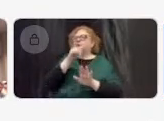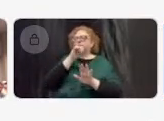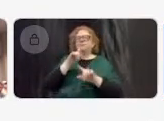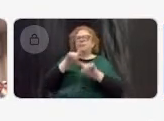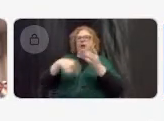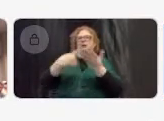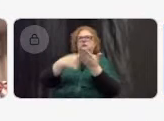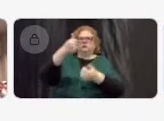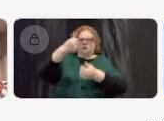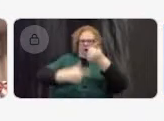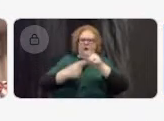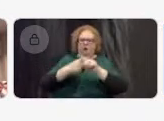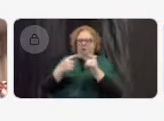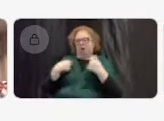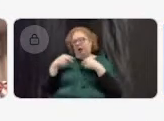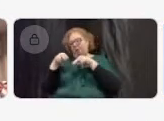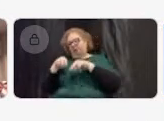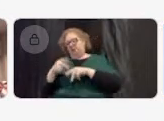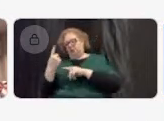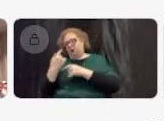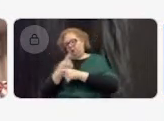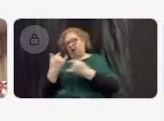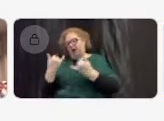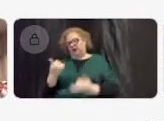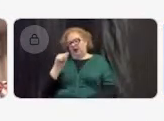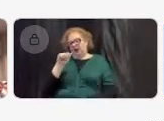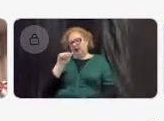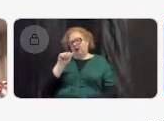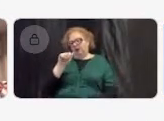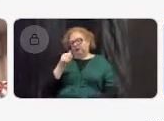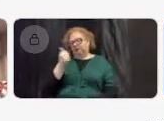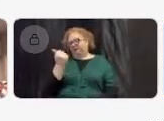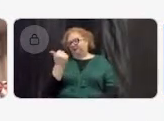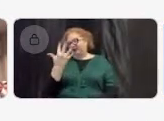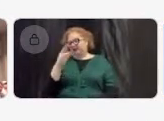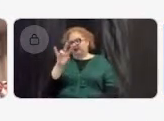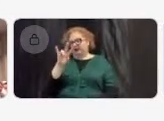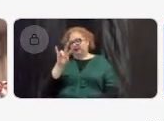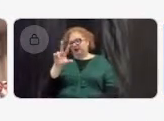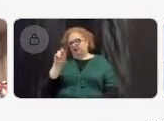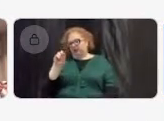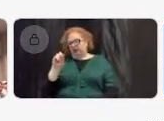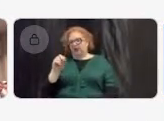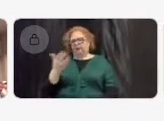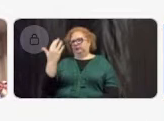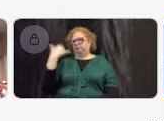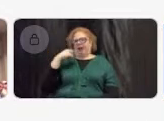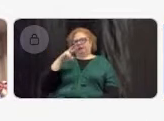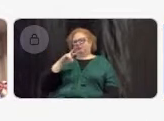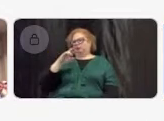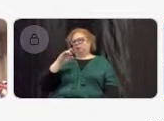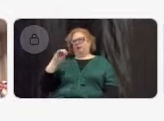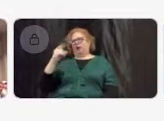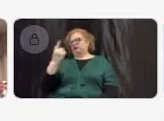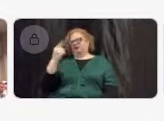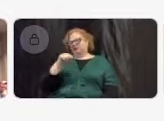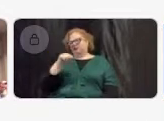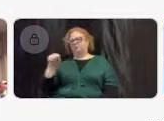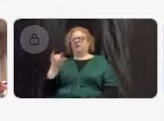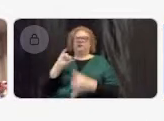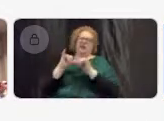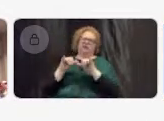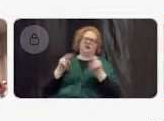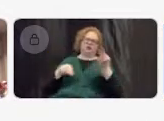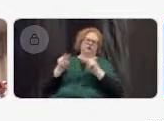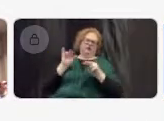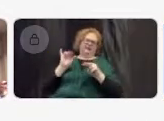is 15730, which was back in 2000 and something. Engineering looked at it and they thought, I don't know if we should do this.